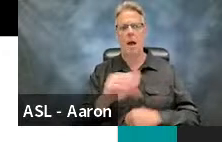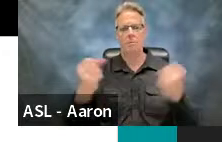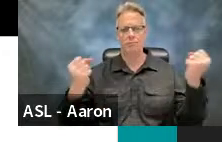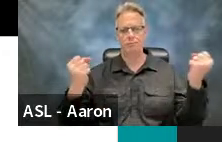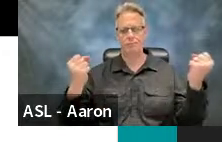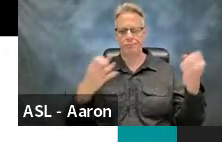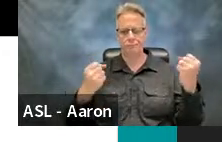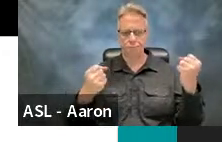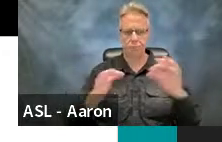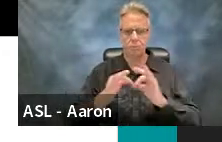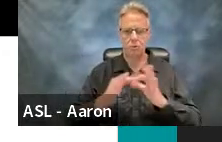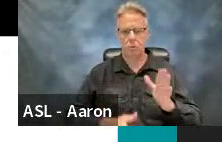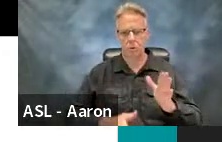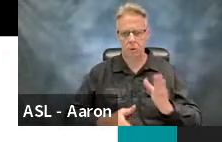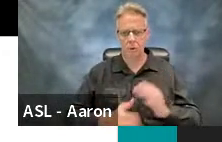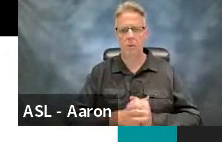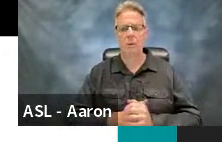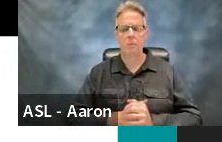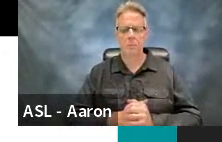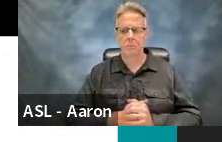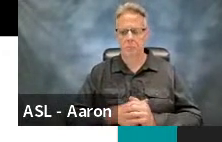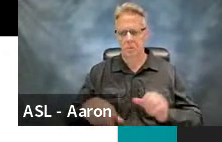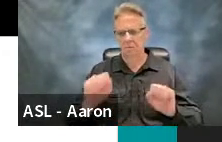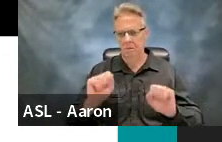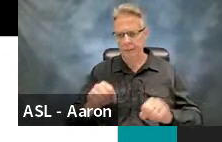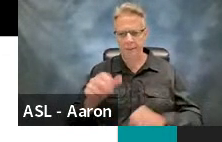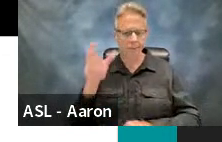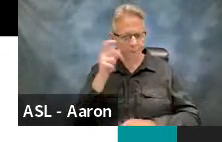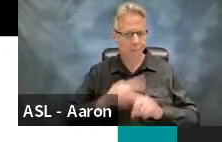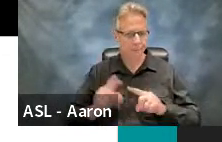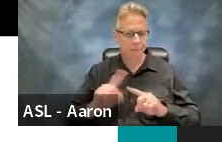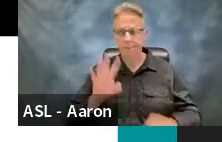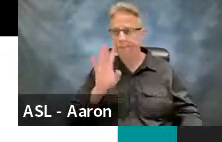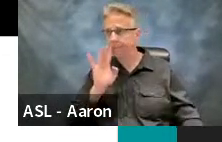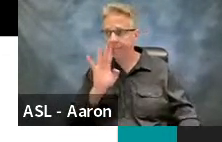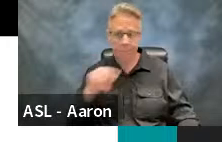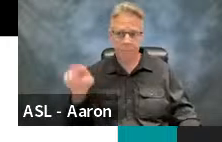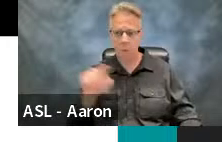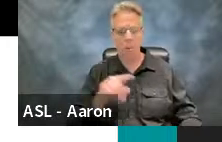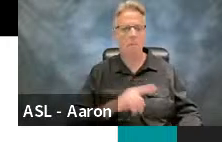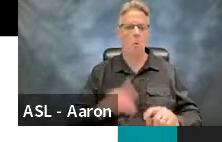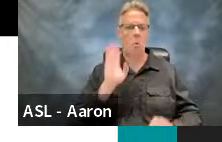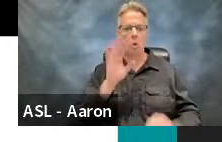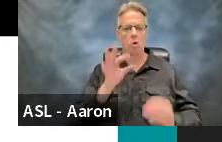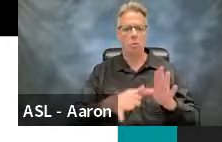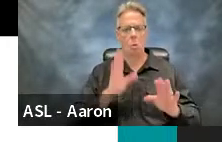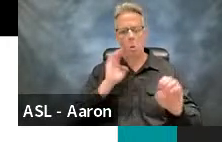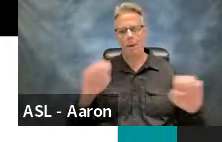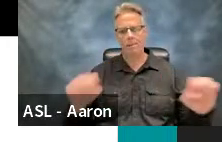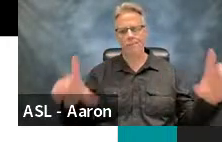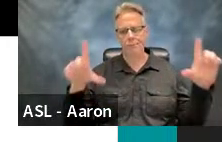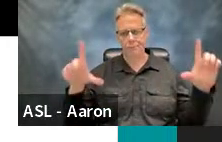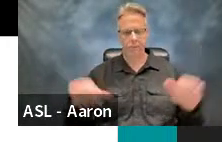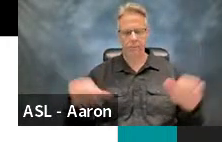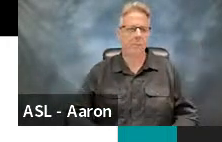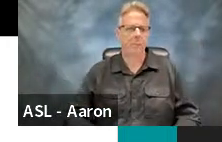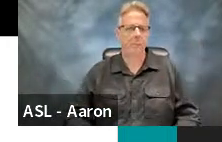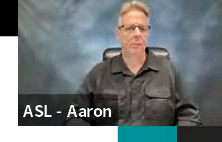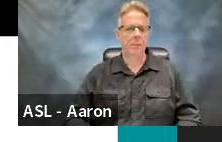ASL interpreter. You will still be able to hear different people speaking, but may not see them. Next slide.